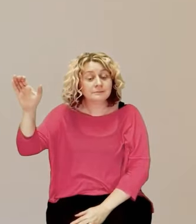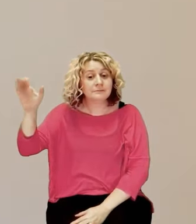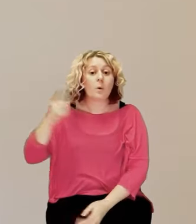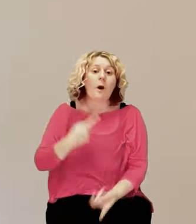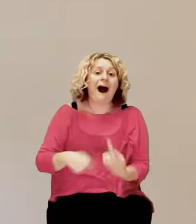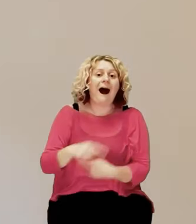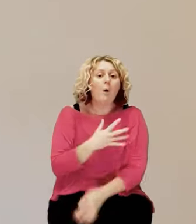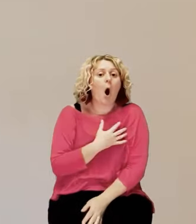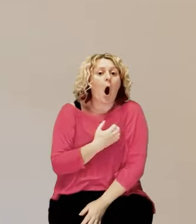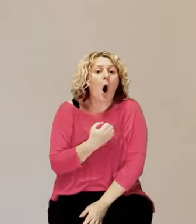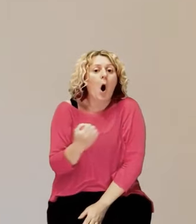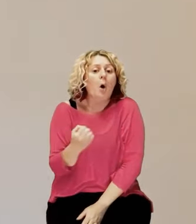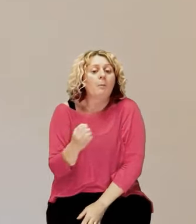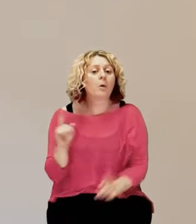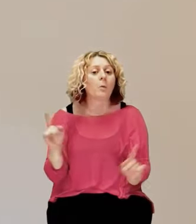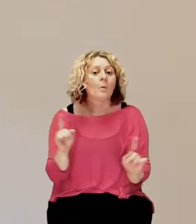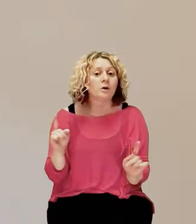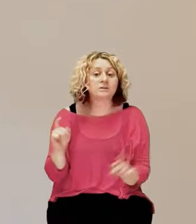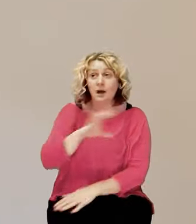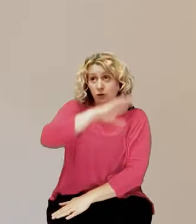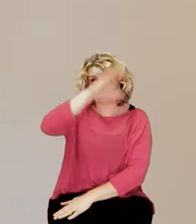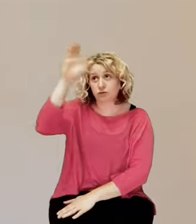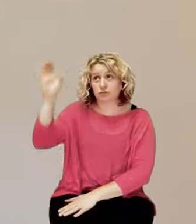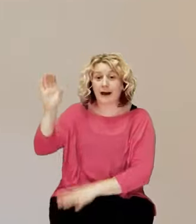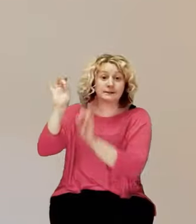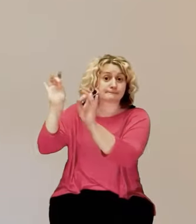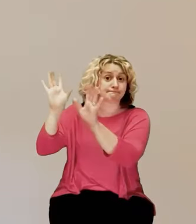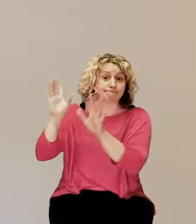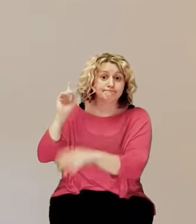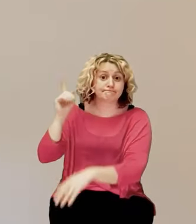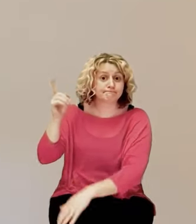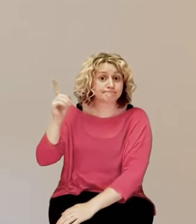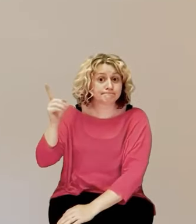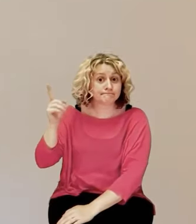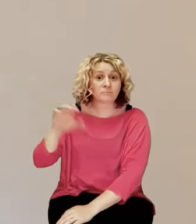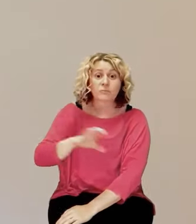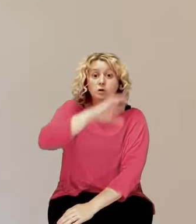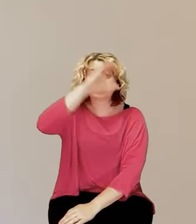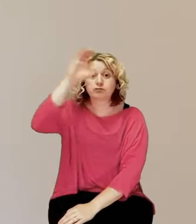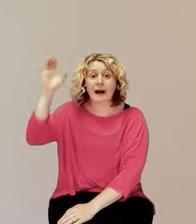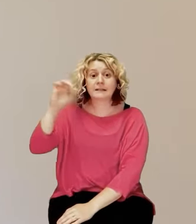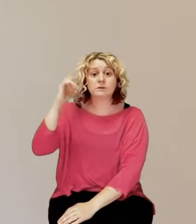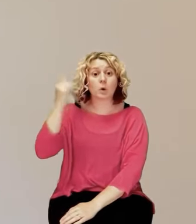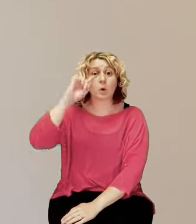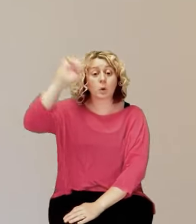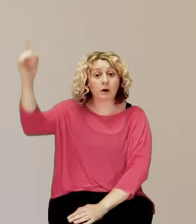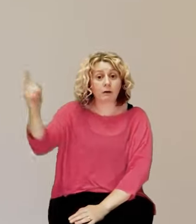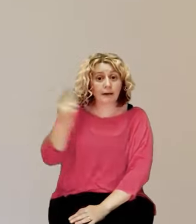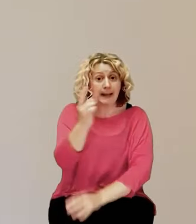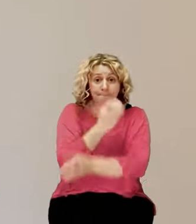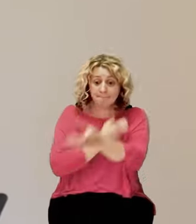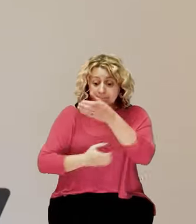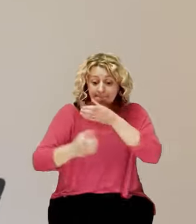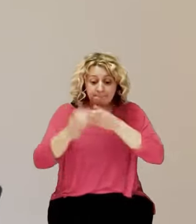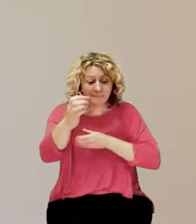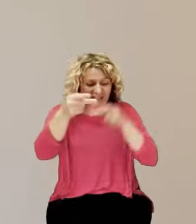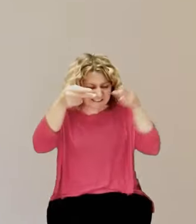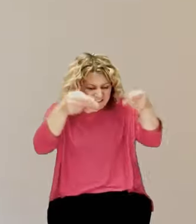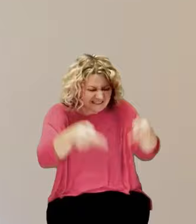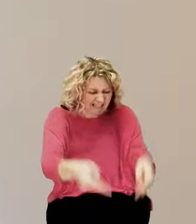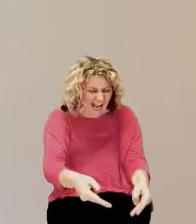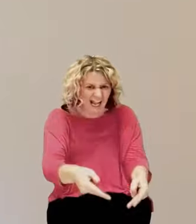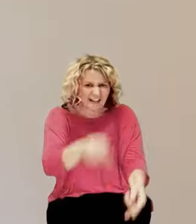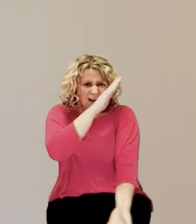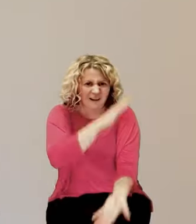hope. The Christ who died for us and smashed death. The Christ who will return to own